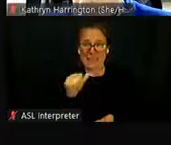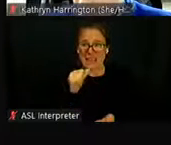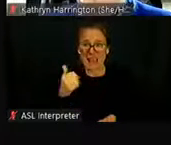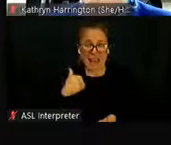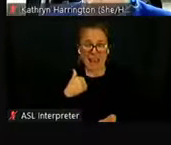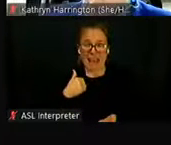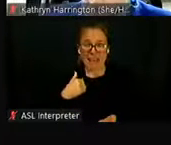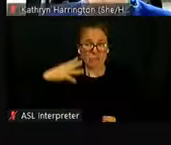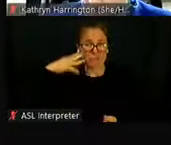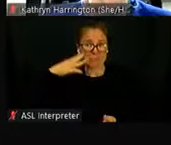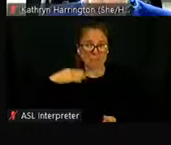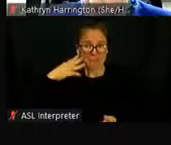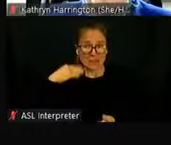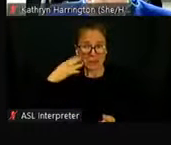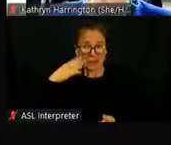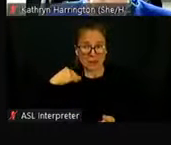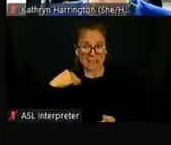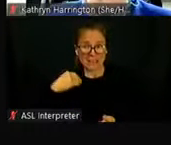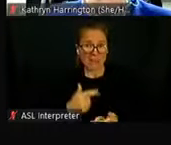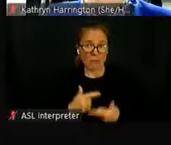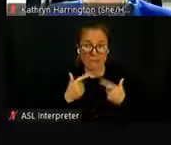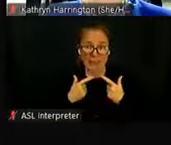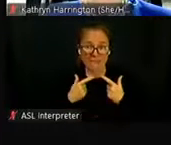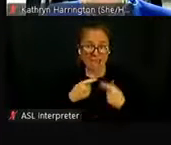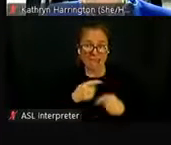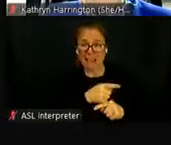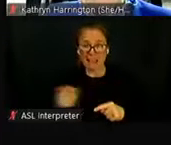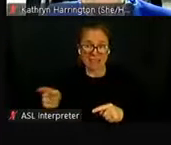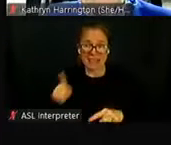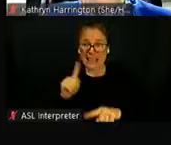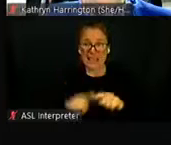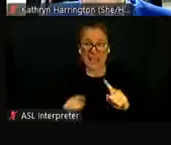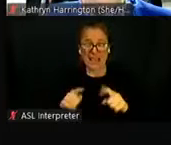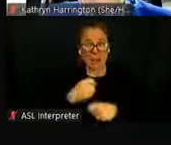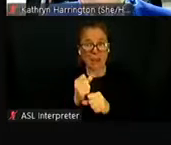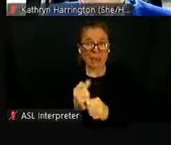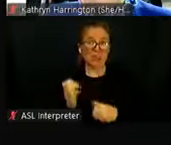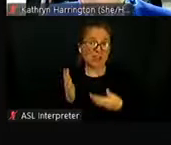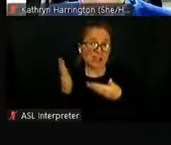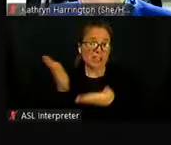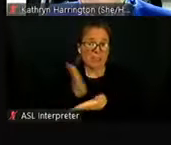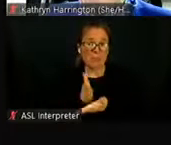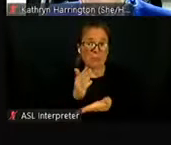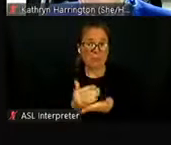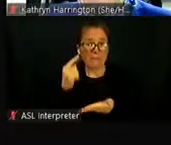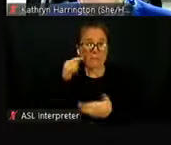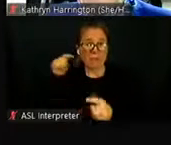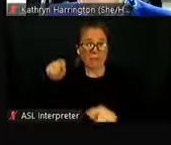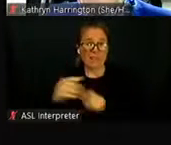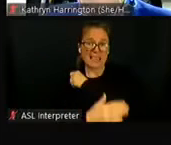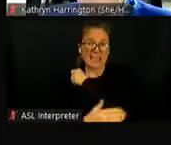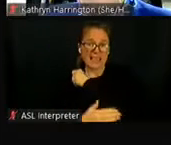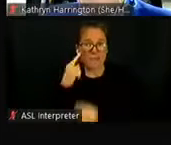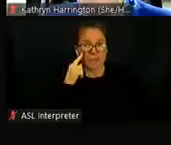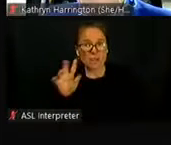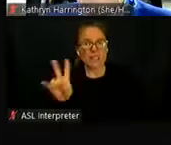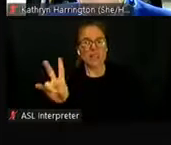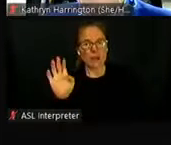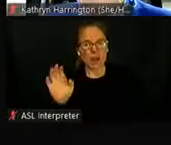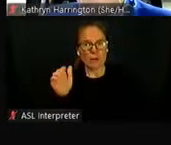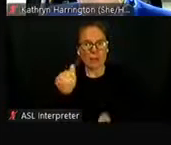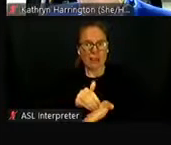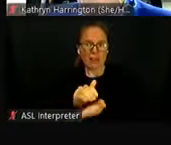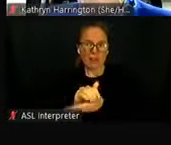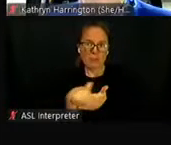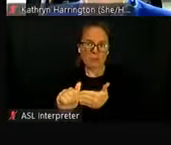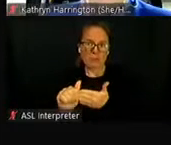experiences, they can't truly suggest budgets for the county for all 700,000 people that live in this